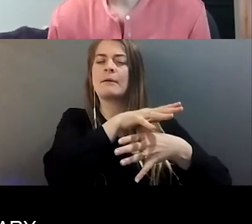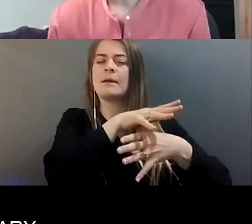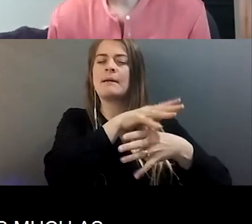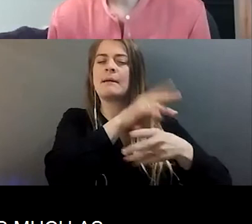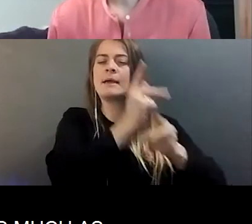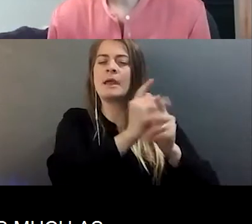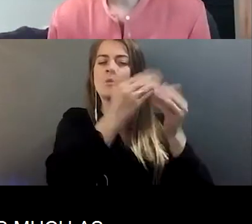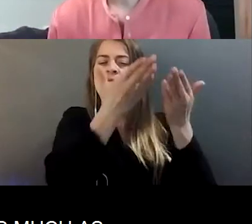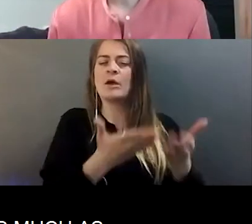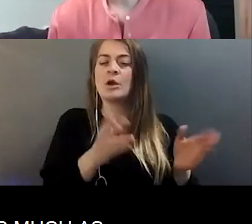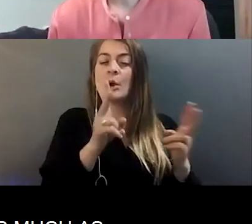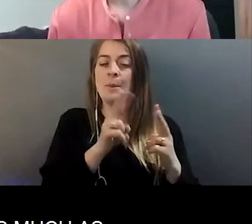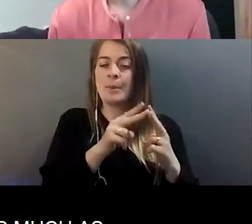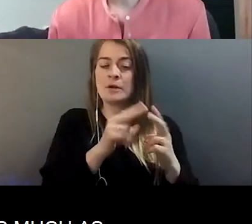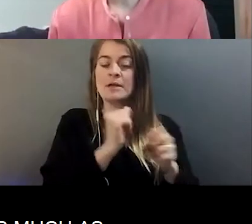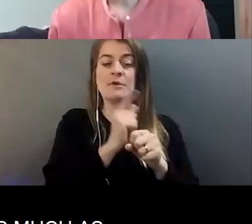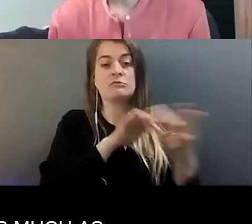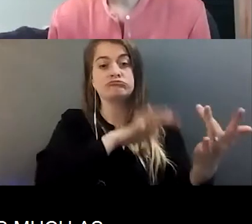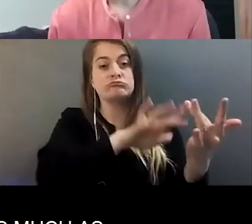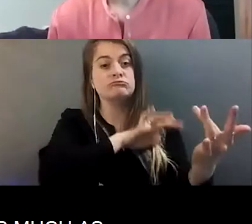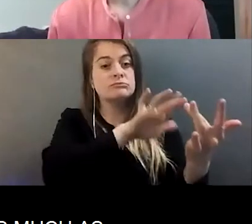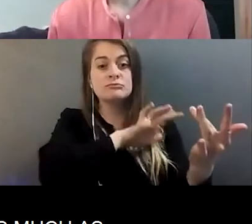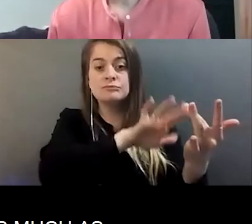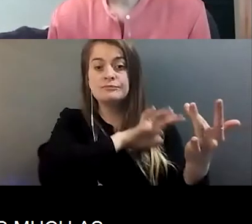be in contact as much as possible.